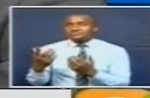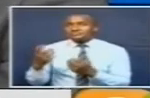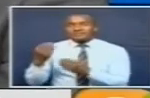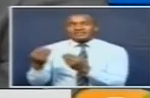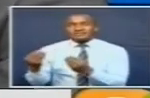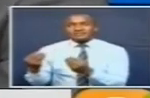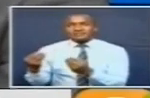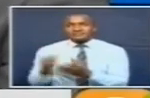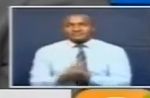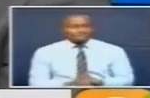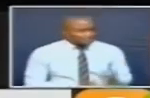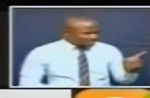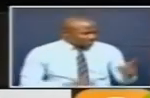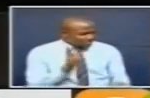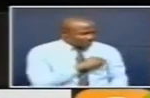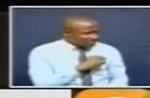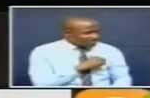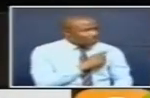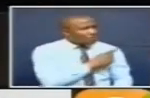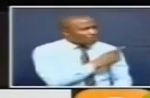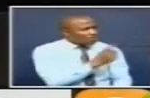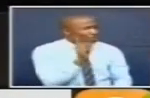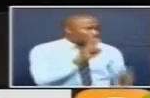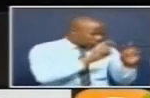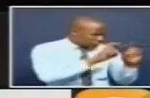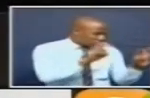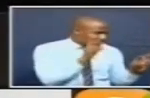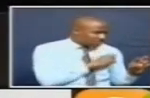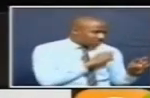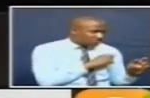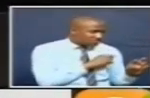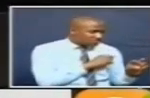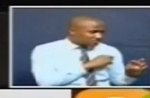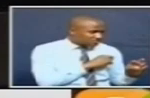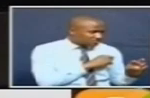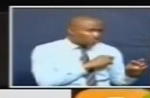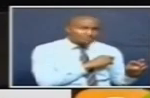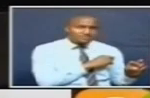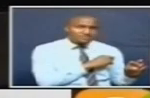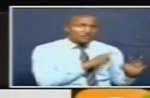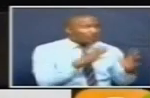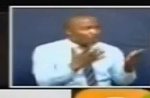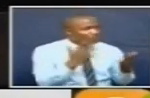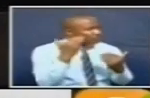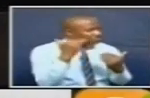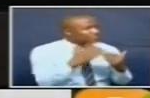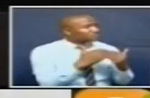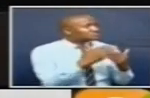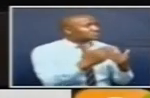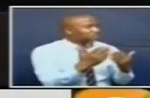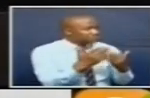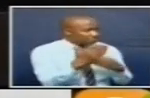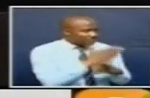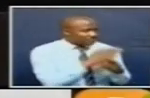So has that been done? Has all the background checking been done? But we have all the aspirants. Or should we expect going forward to the August